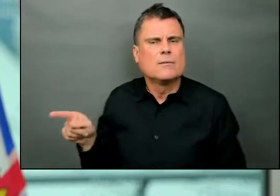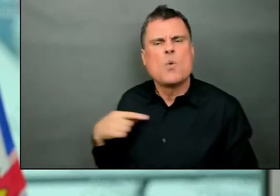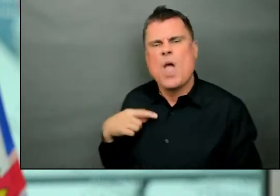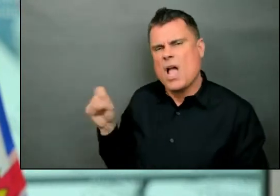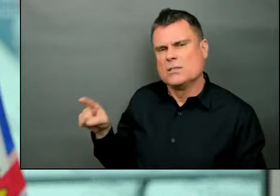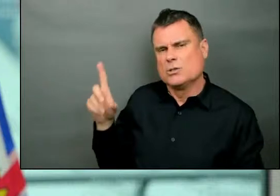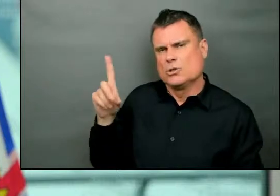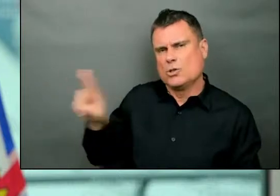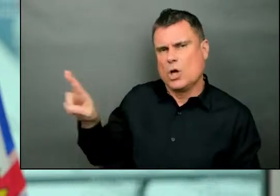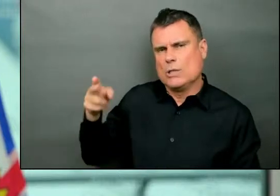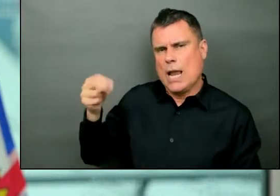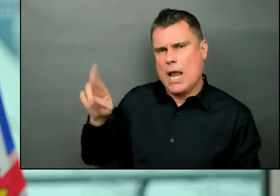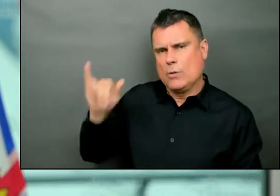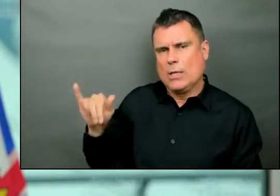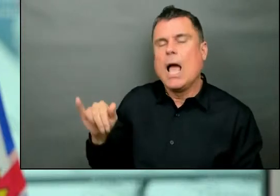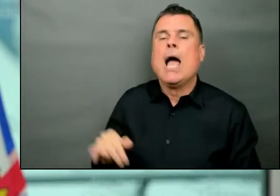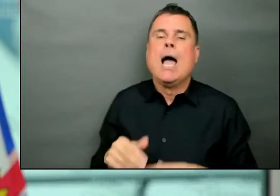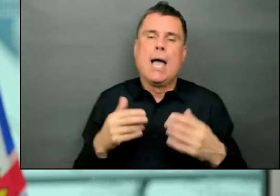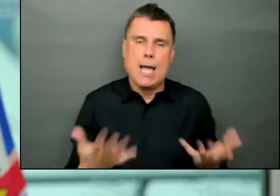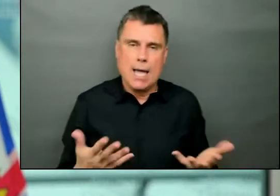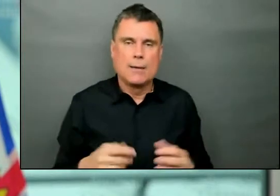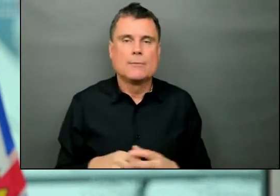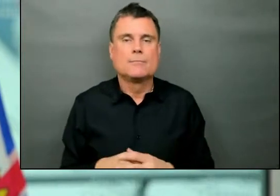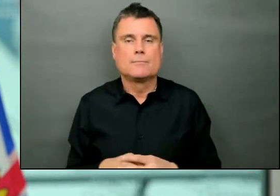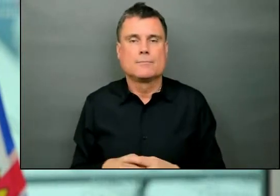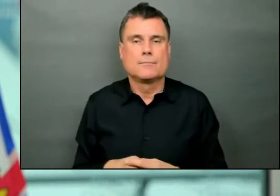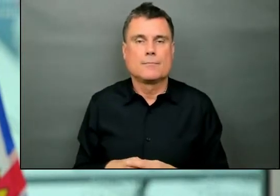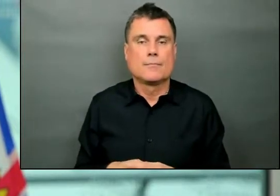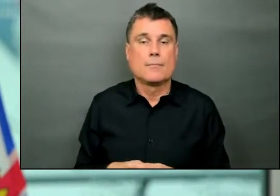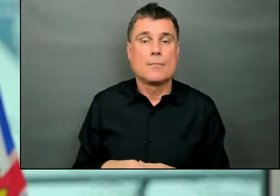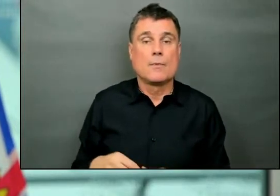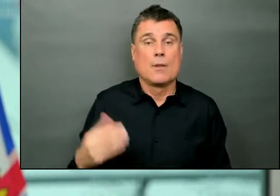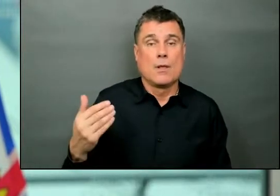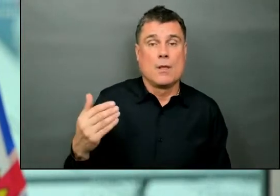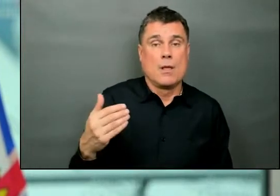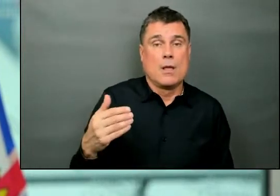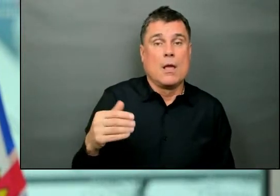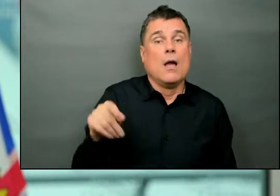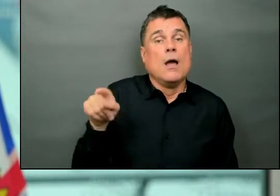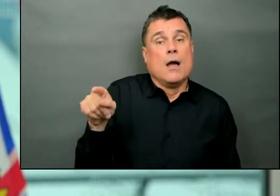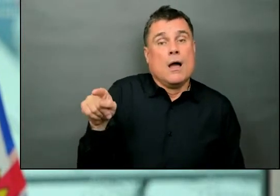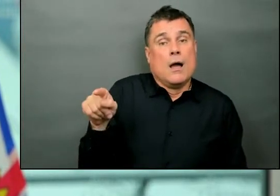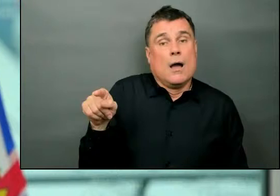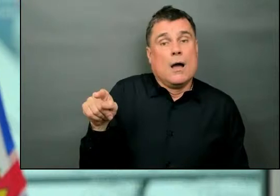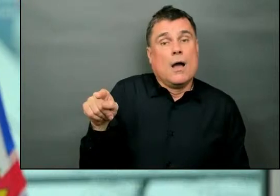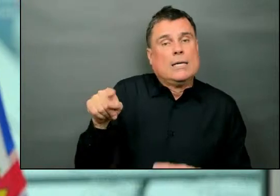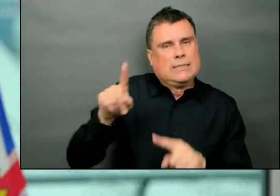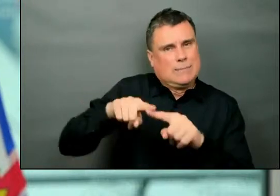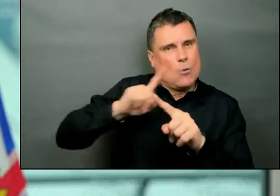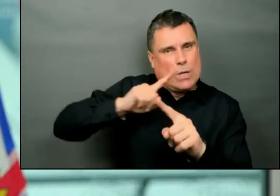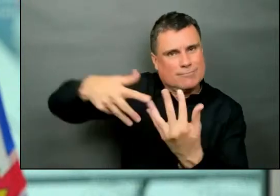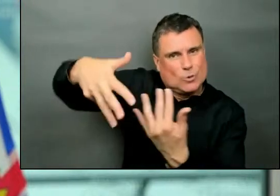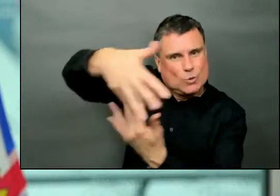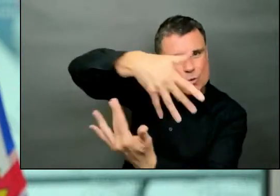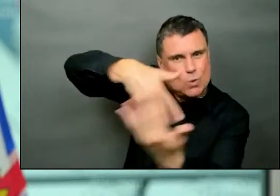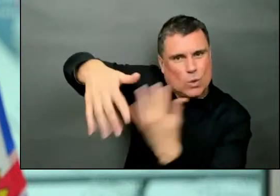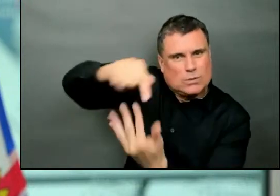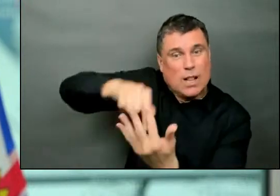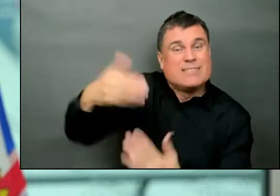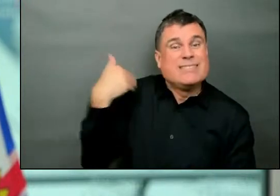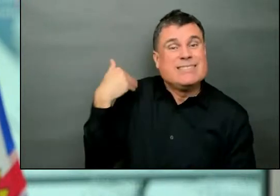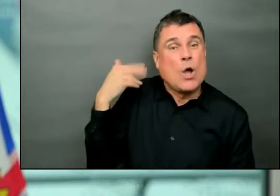the transmission was from social events that were happening. We know that some of the transmission has been from religious services